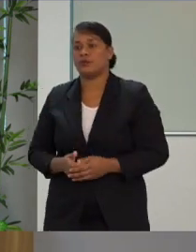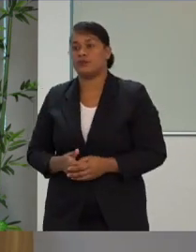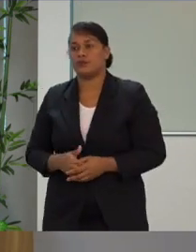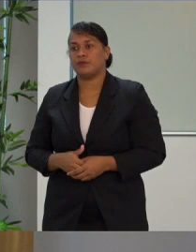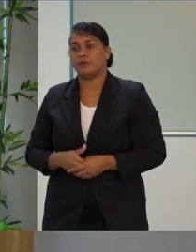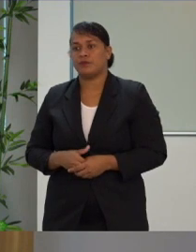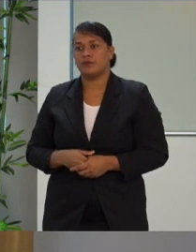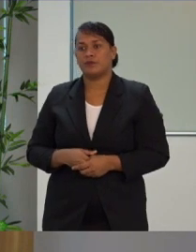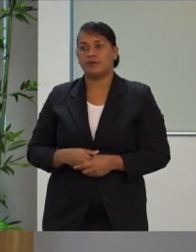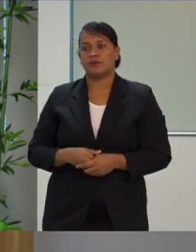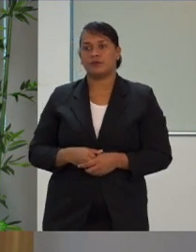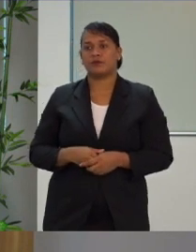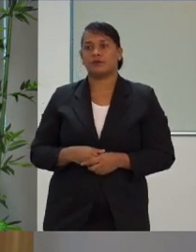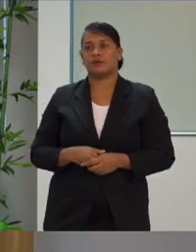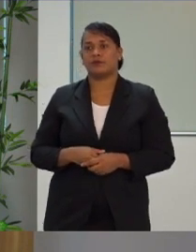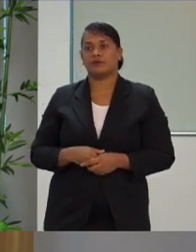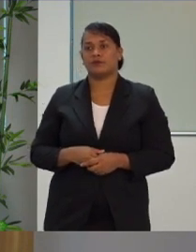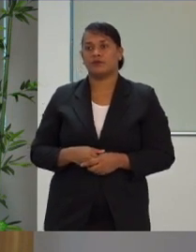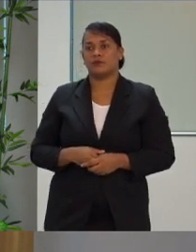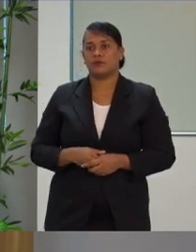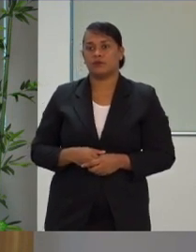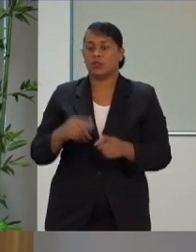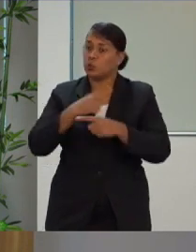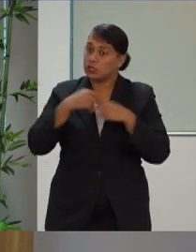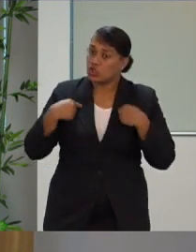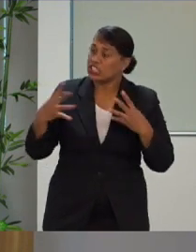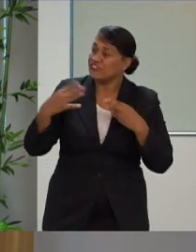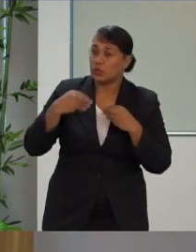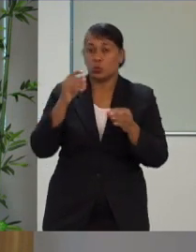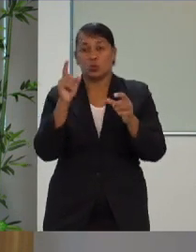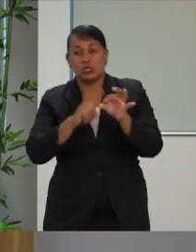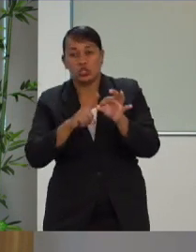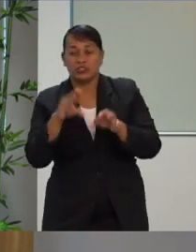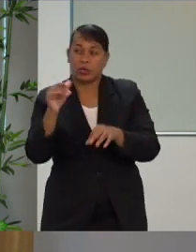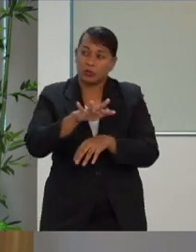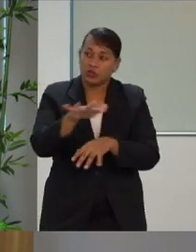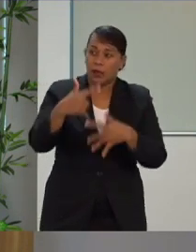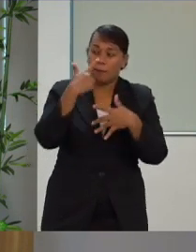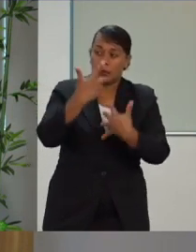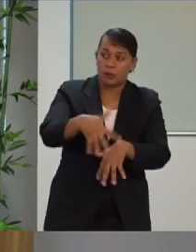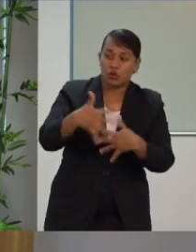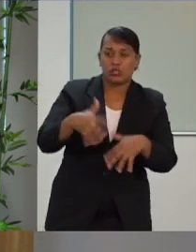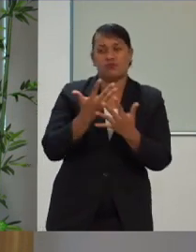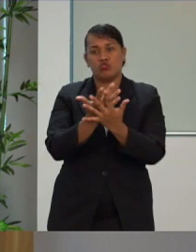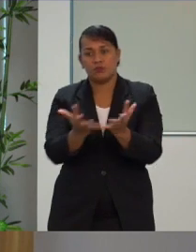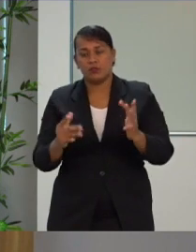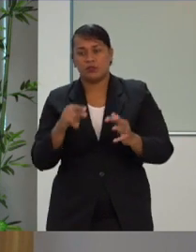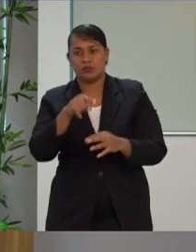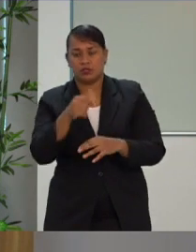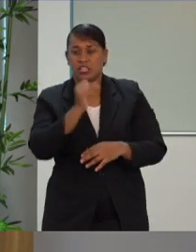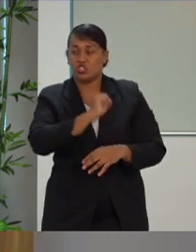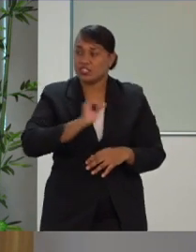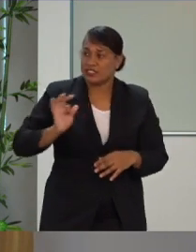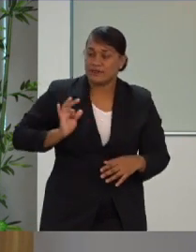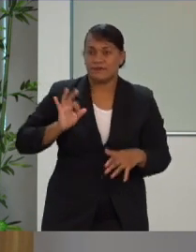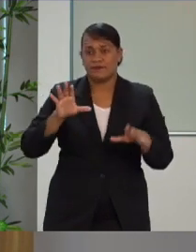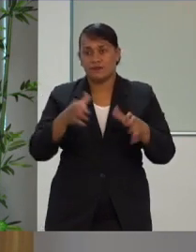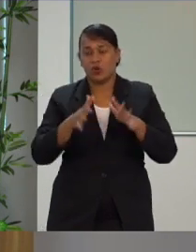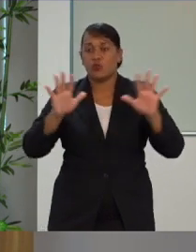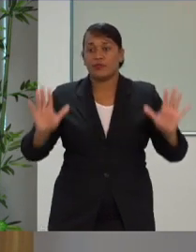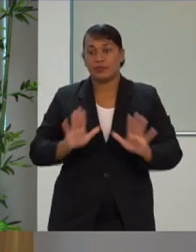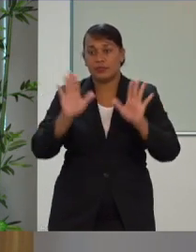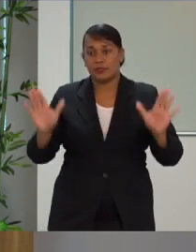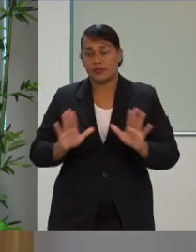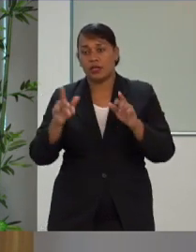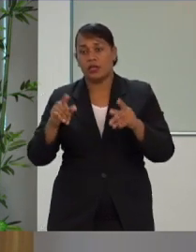So we've been receiving queries from the members of the public, especially employees, with regards to holiday pay, given that Easter